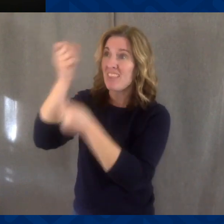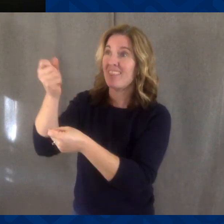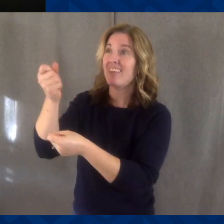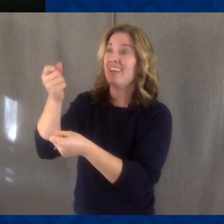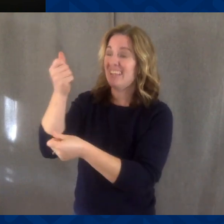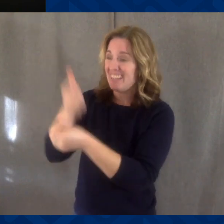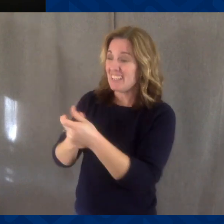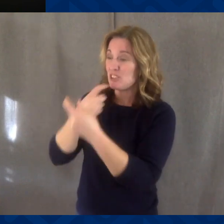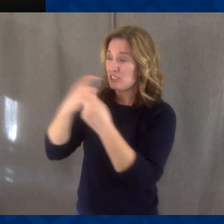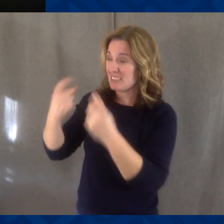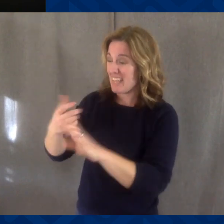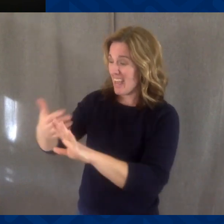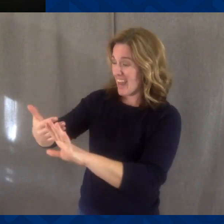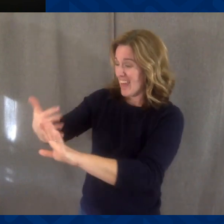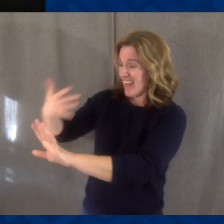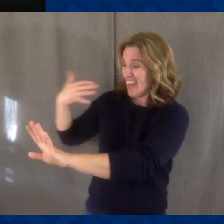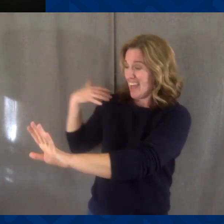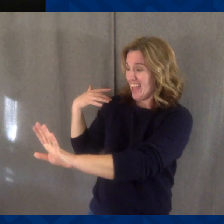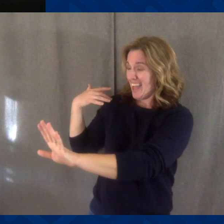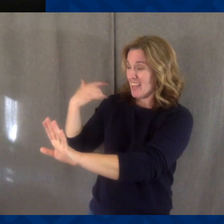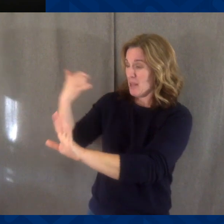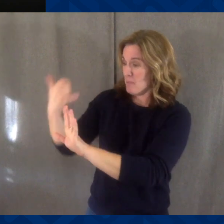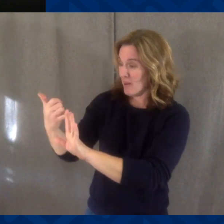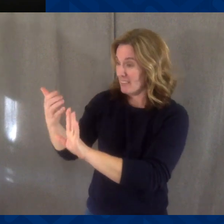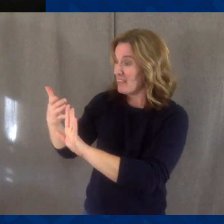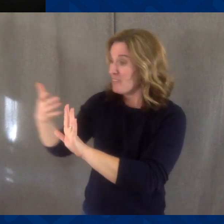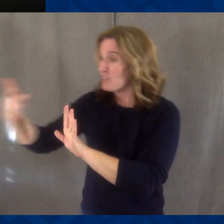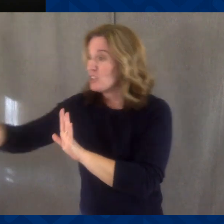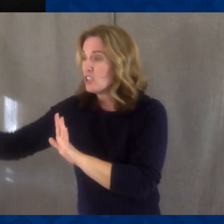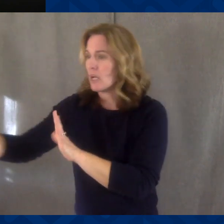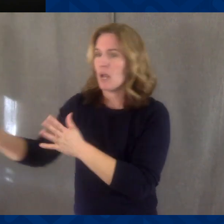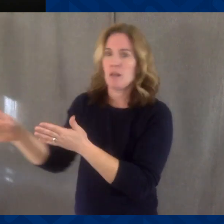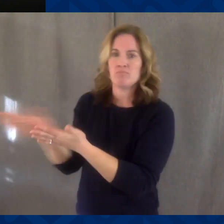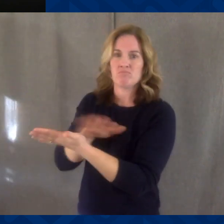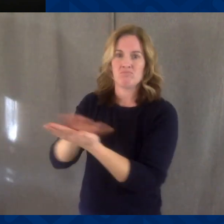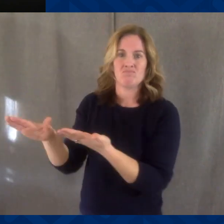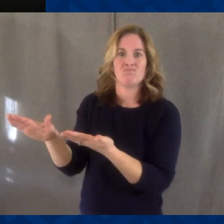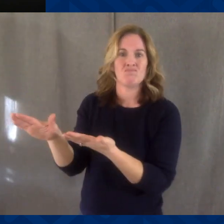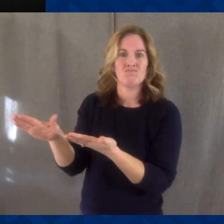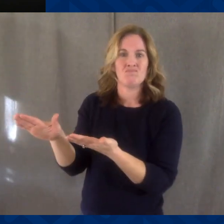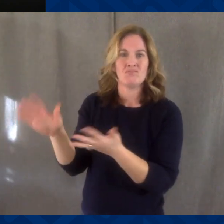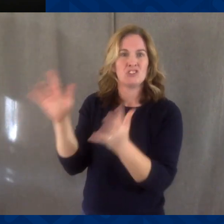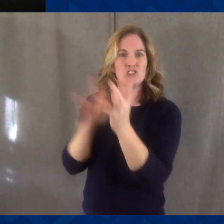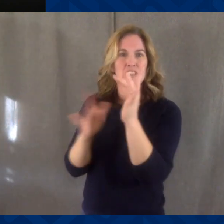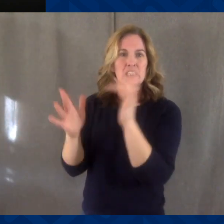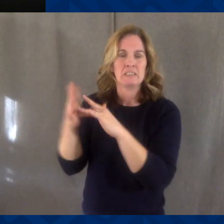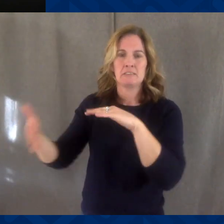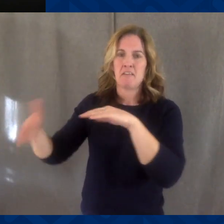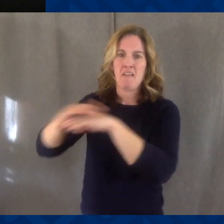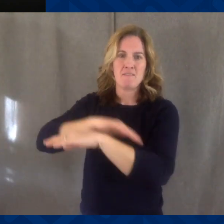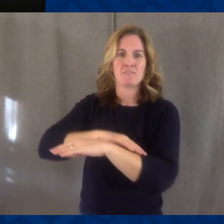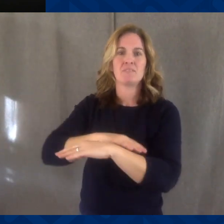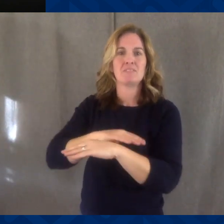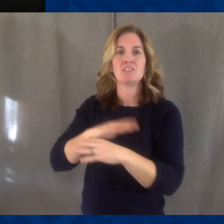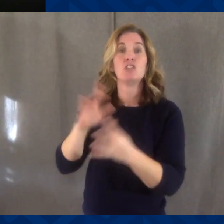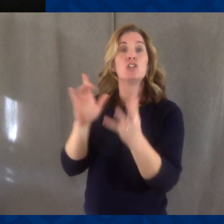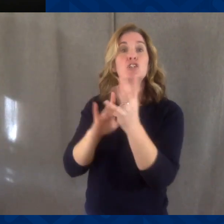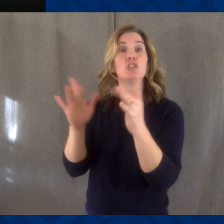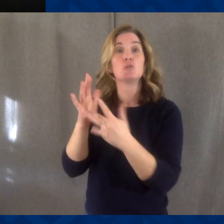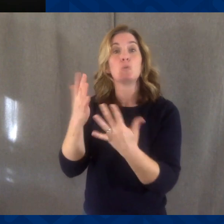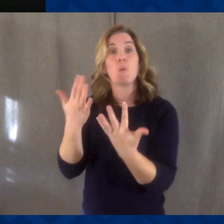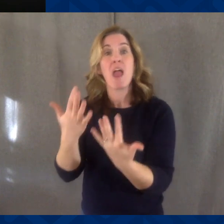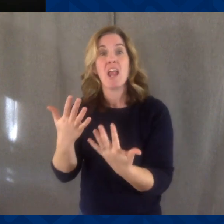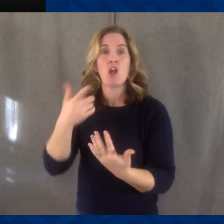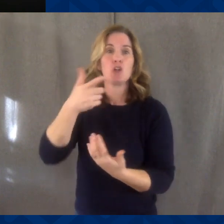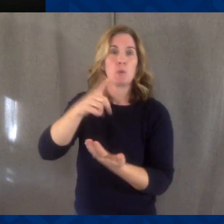washed clean by the blood of Jesus. Jesus is not waiting on a future version of you. the version of you that cleans yourself up